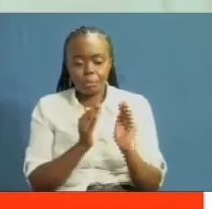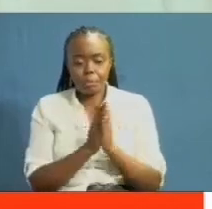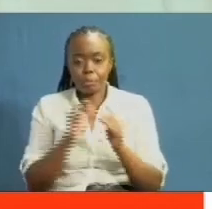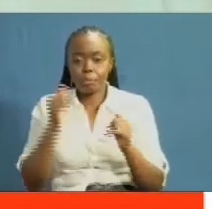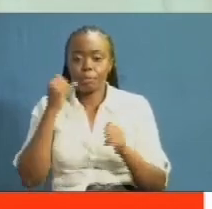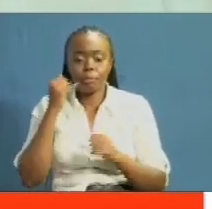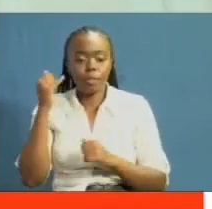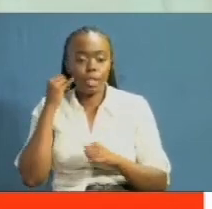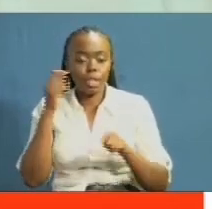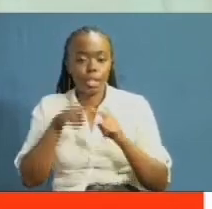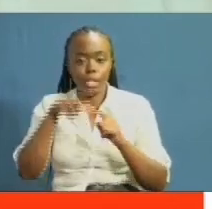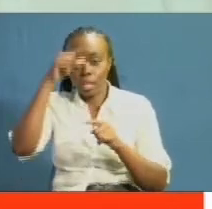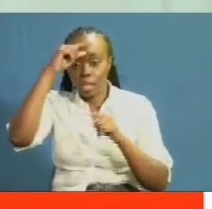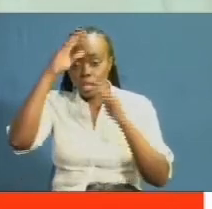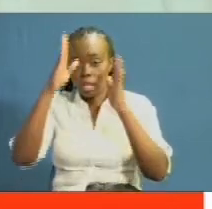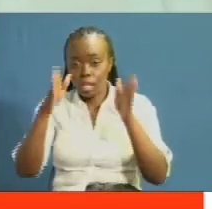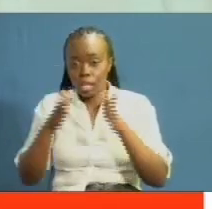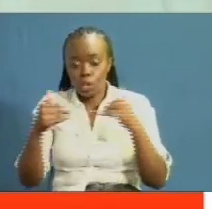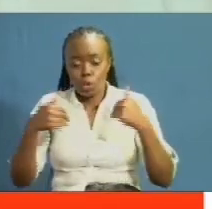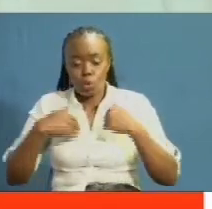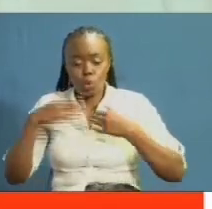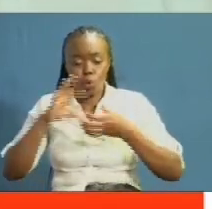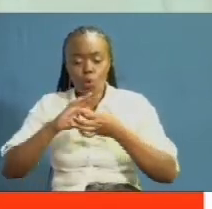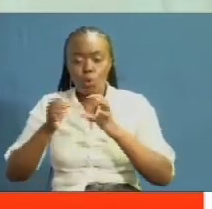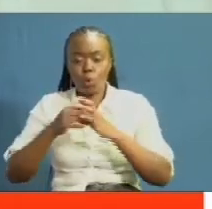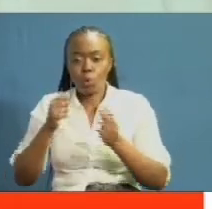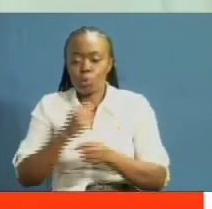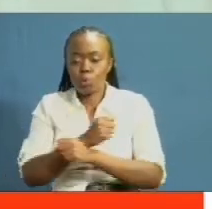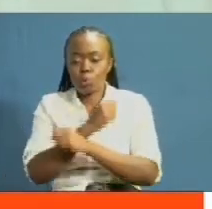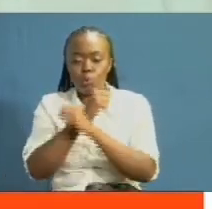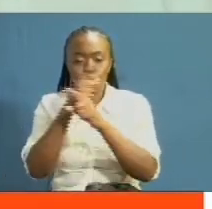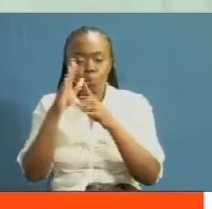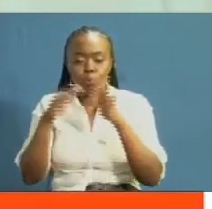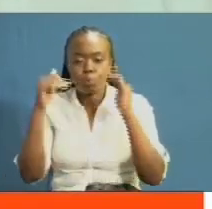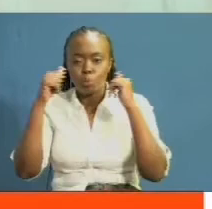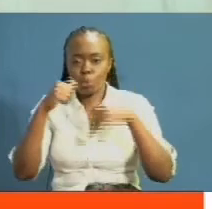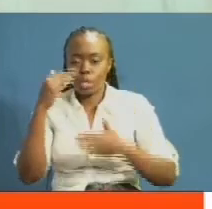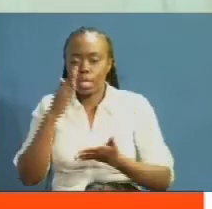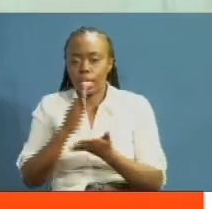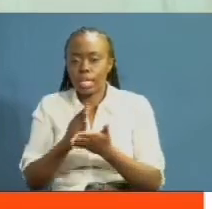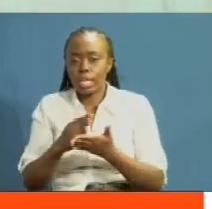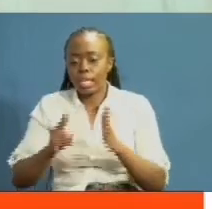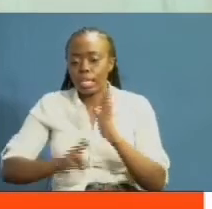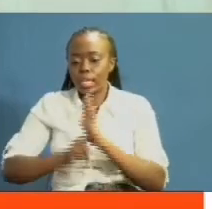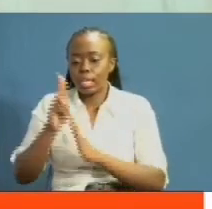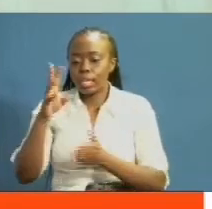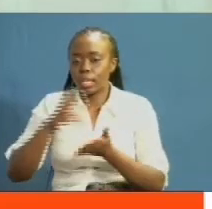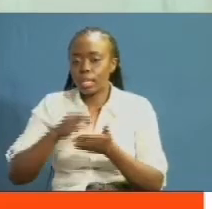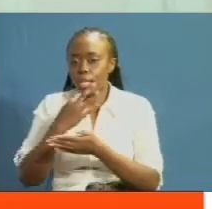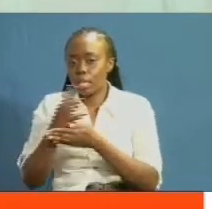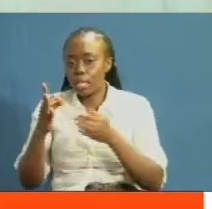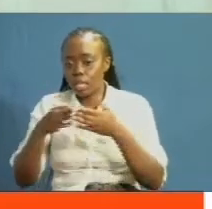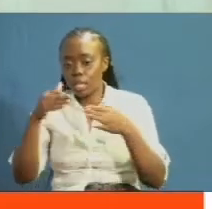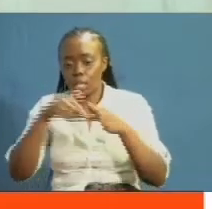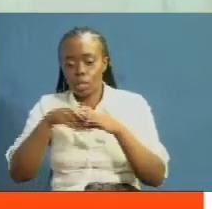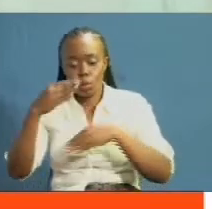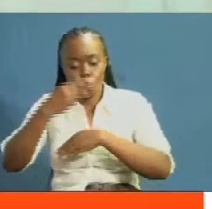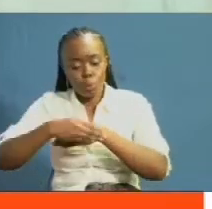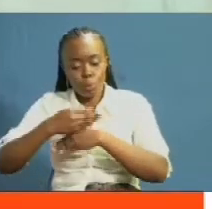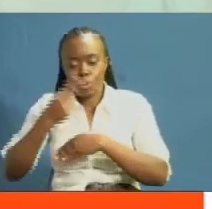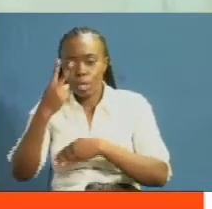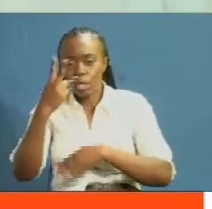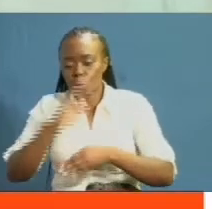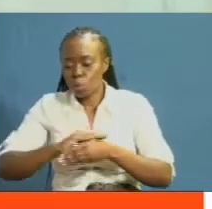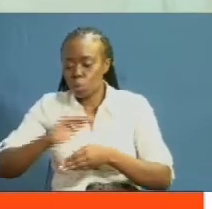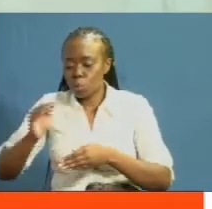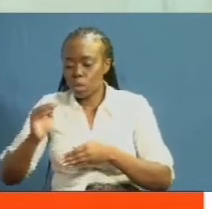Nakuru and Narok governors have agreed to back up security officers in order to curb the rise in cases of insecurity in the border of the two